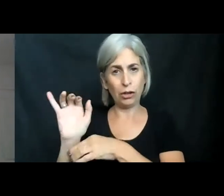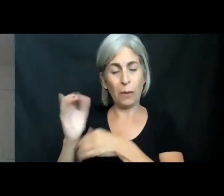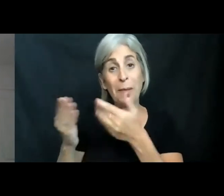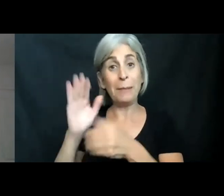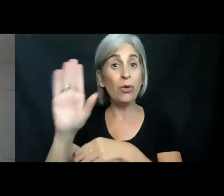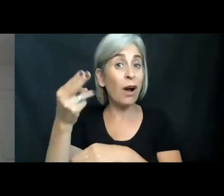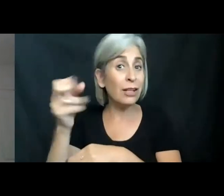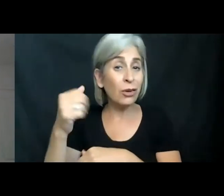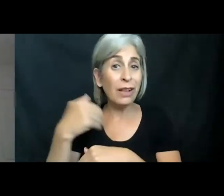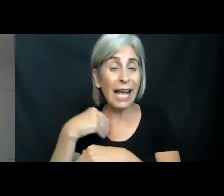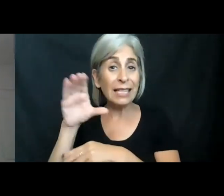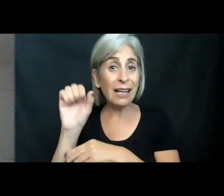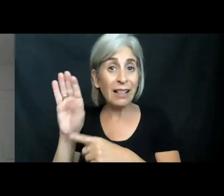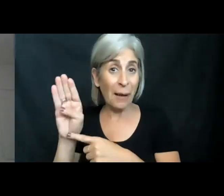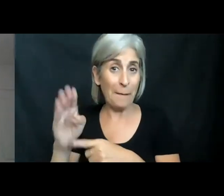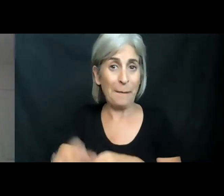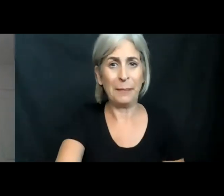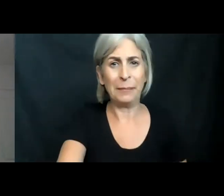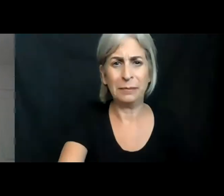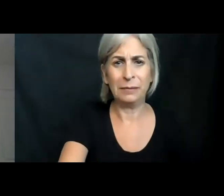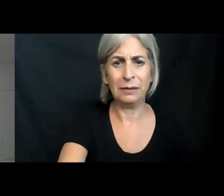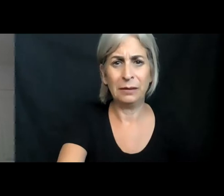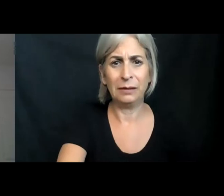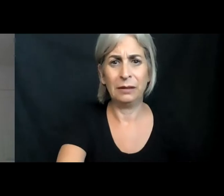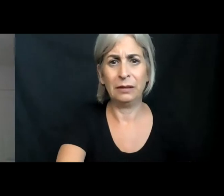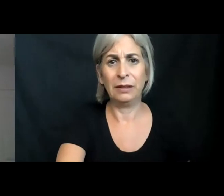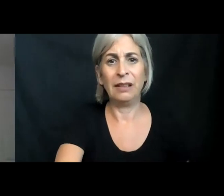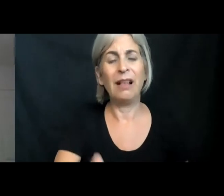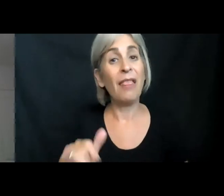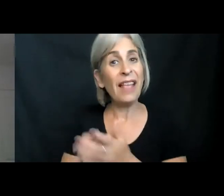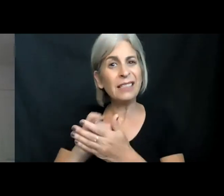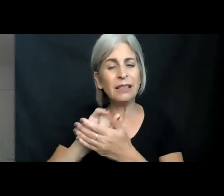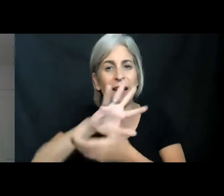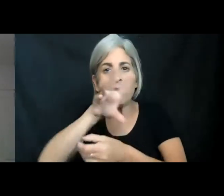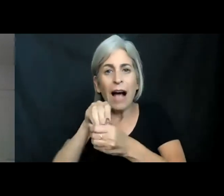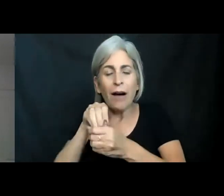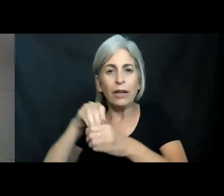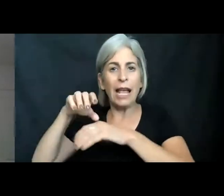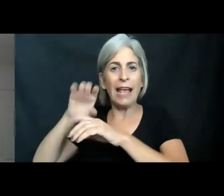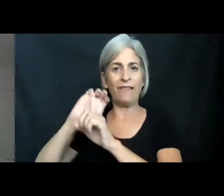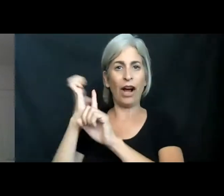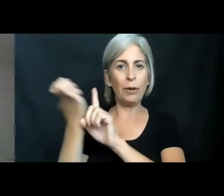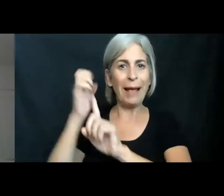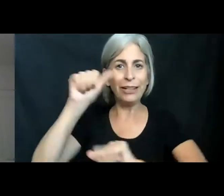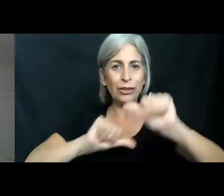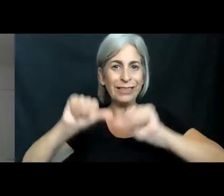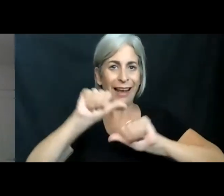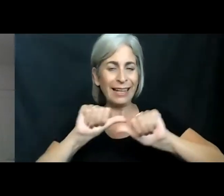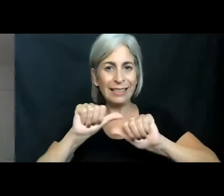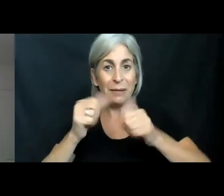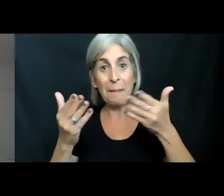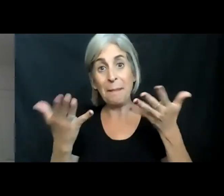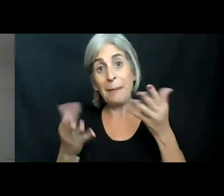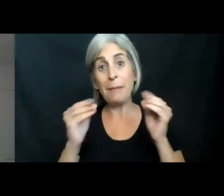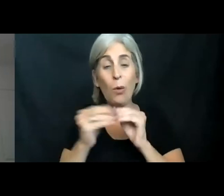your high school that is involved in environmental science and get some more resources from them. Or if there's maybe